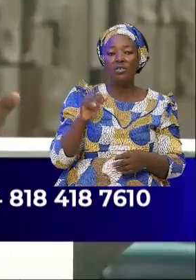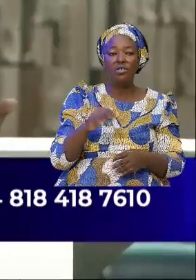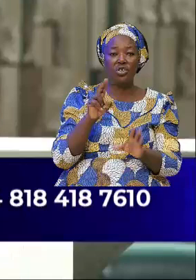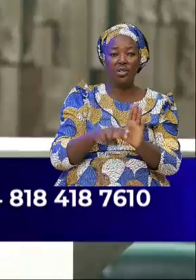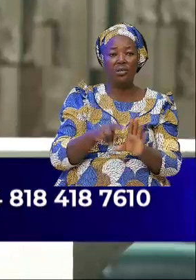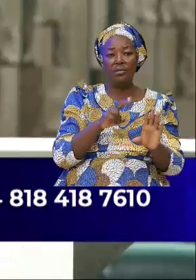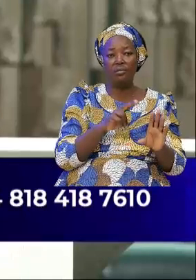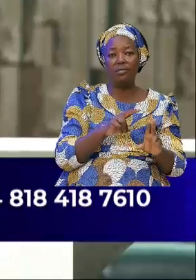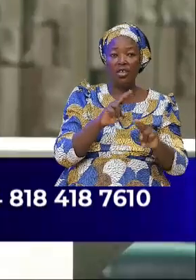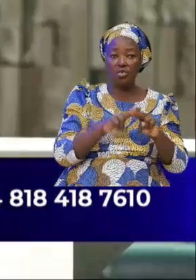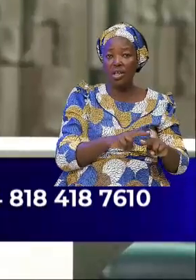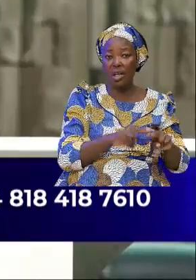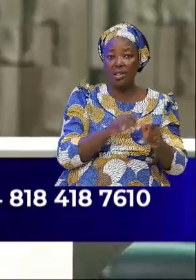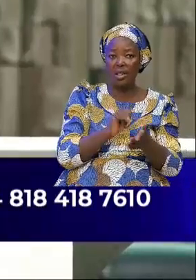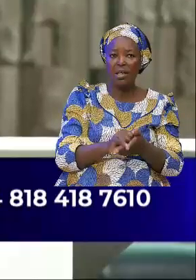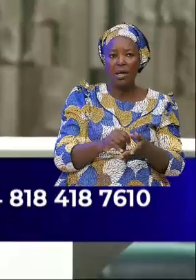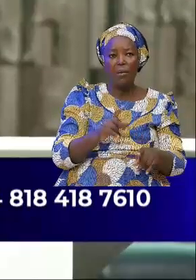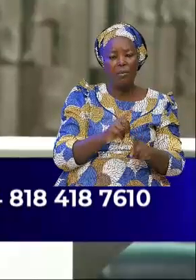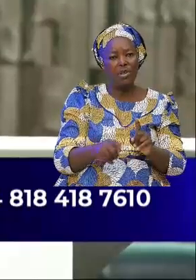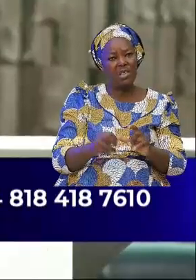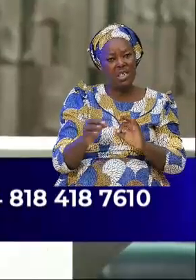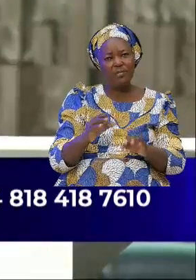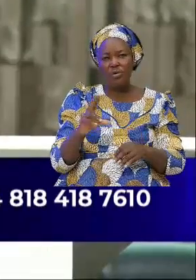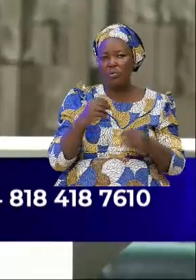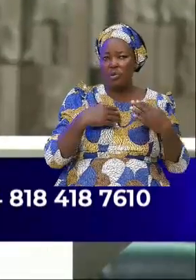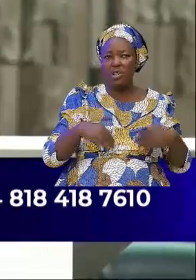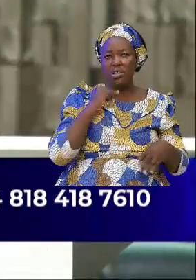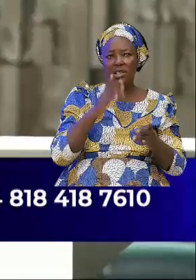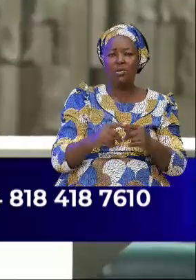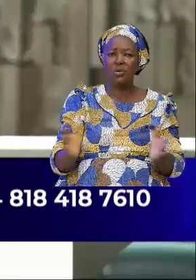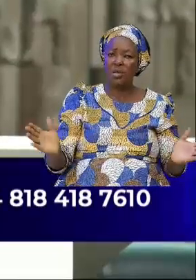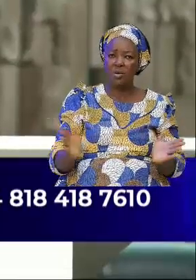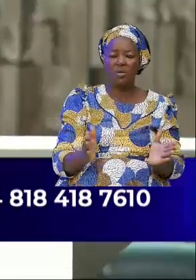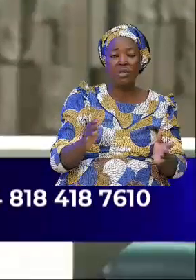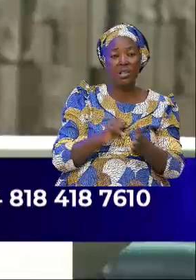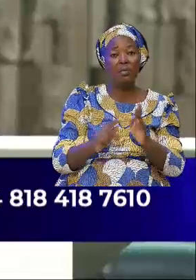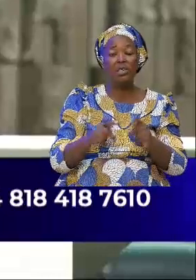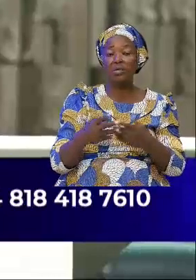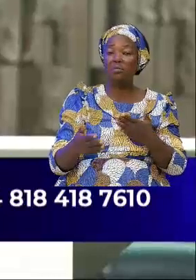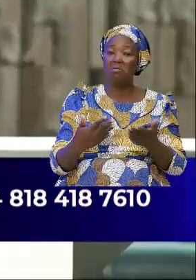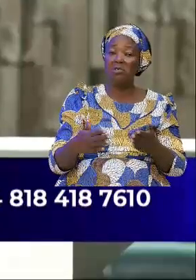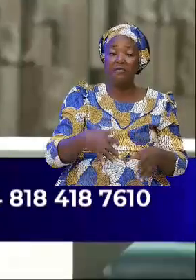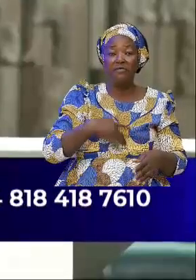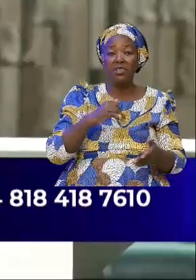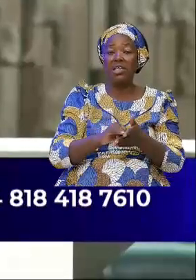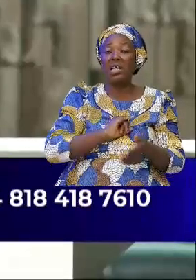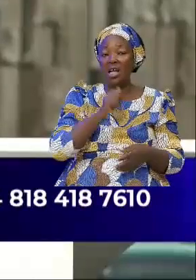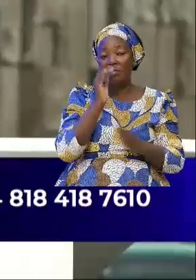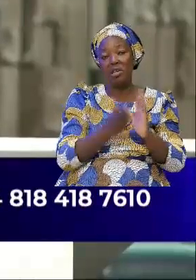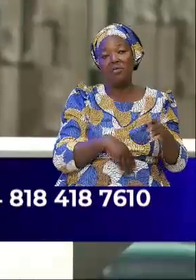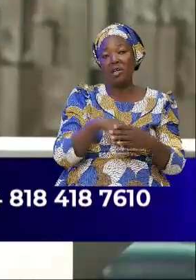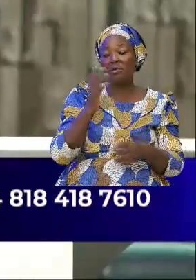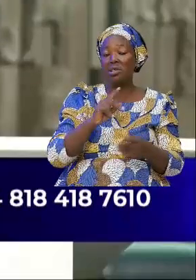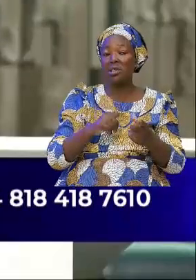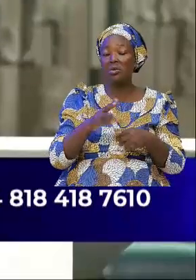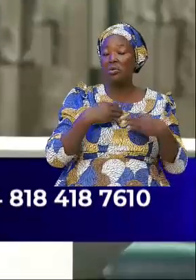is there to encourage him, saying, the prayer has been made, power has been released, stand up or open your eyes,